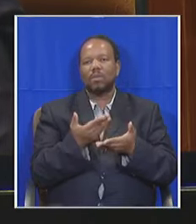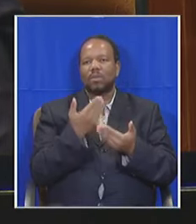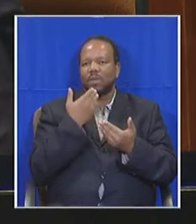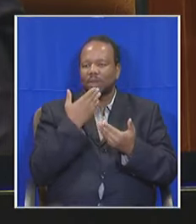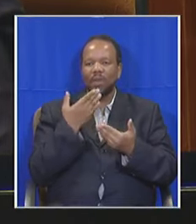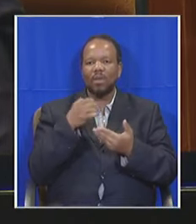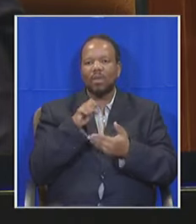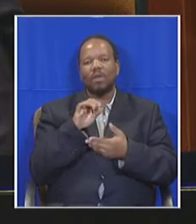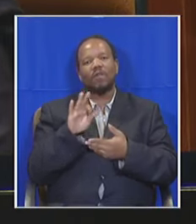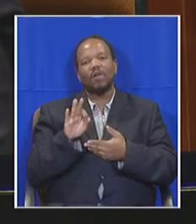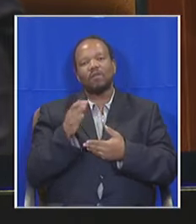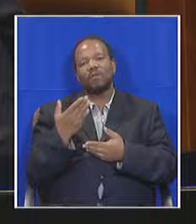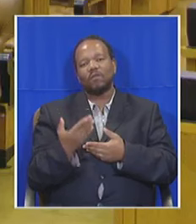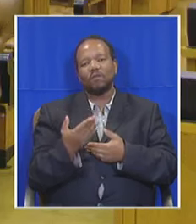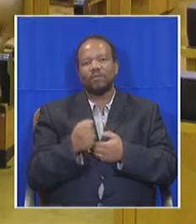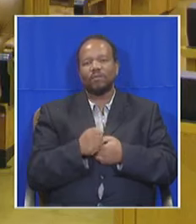EFF.